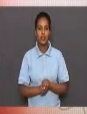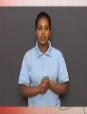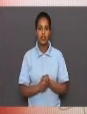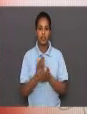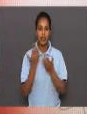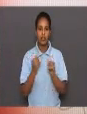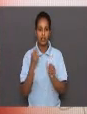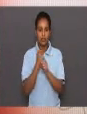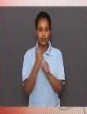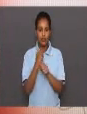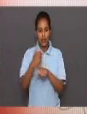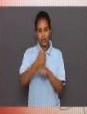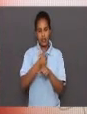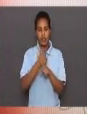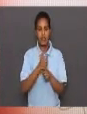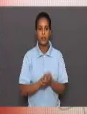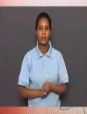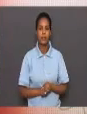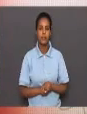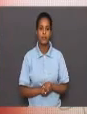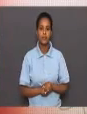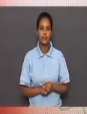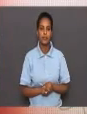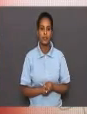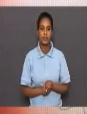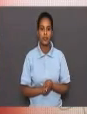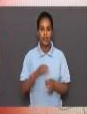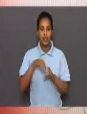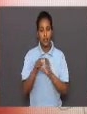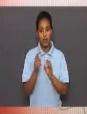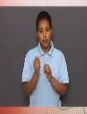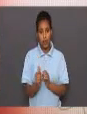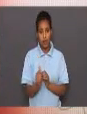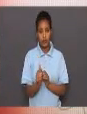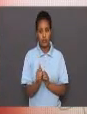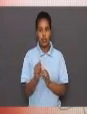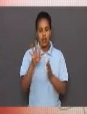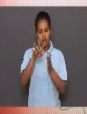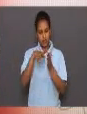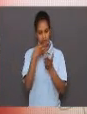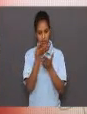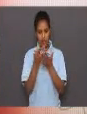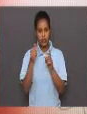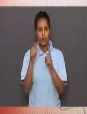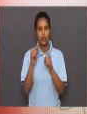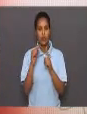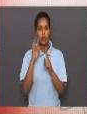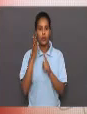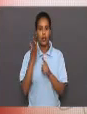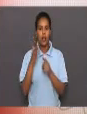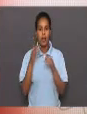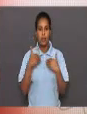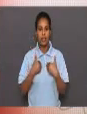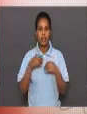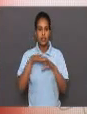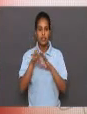Students, let us do an activity. In a moment, a chart will